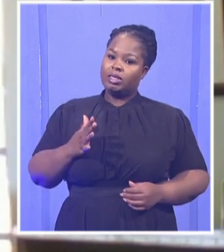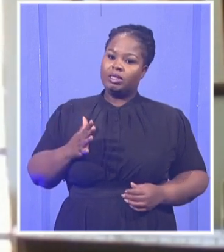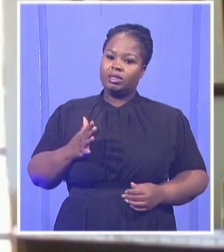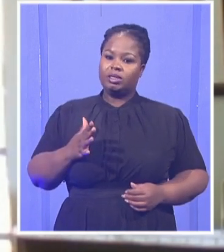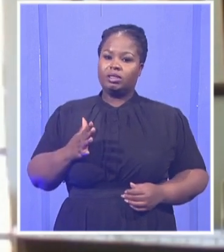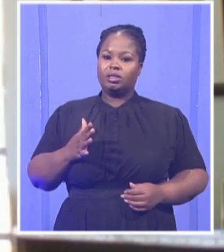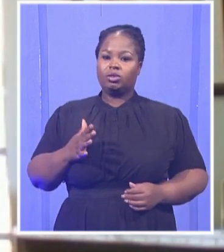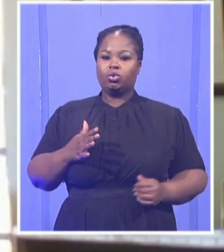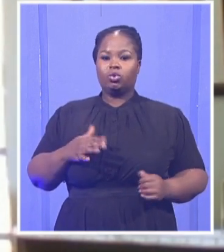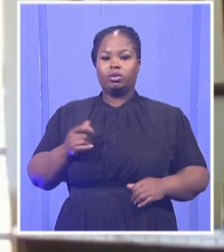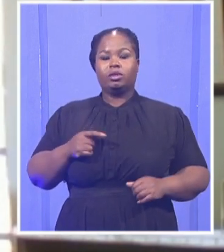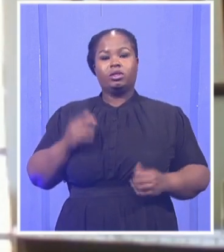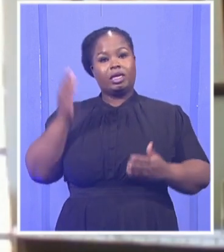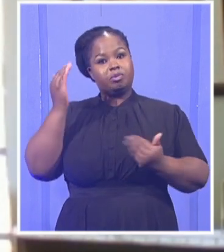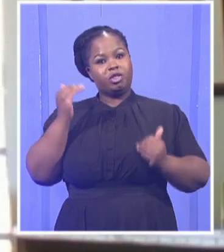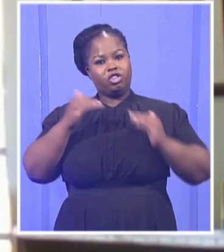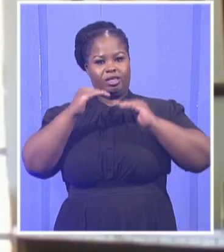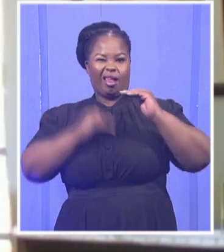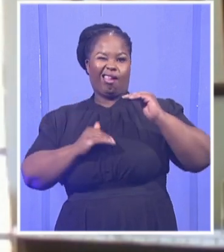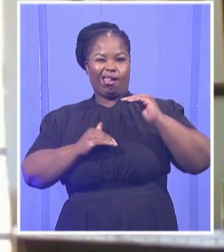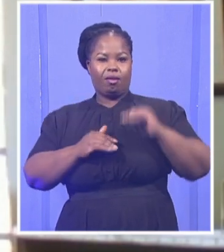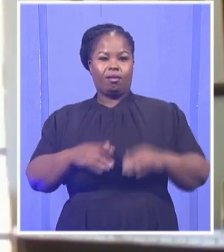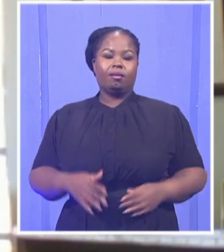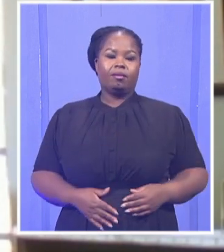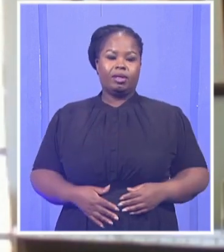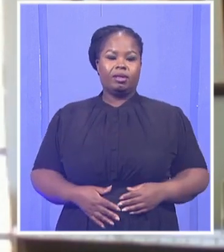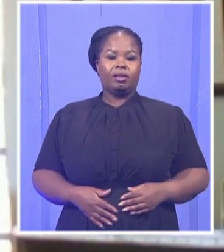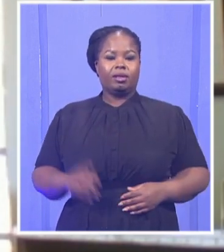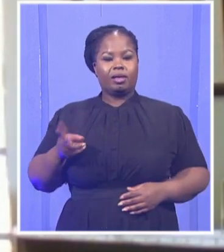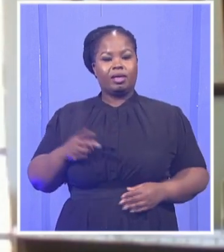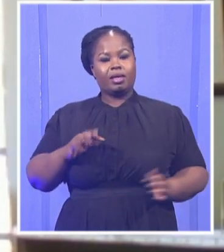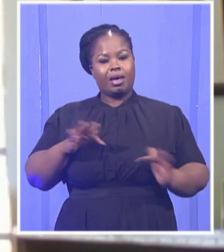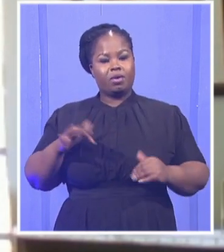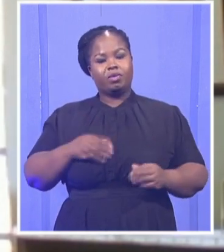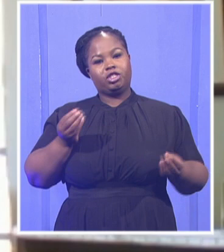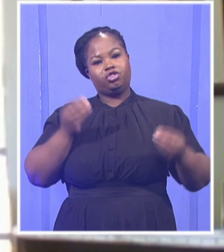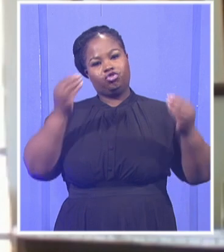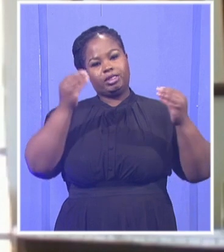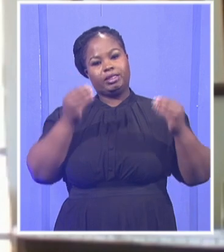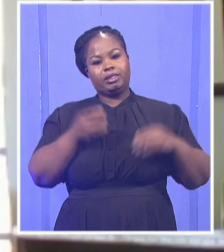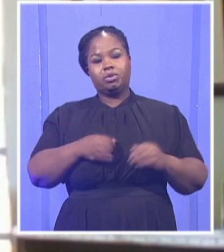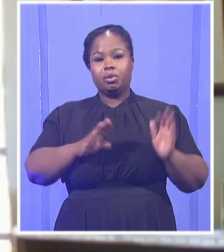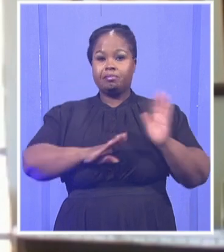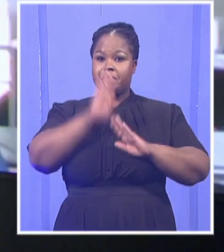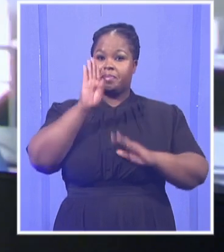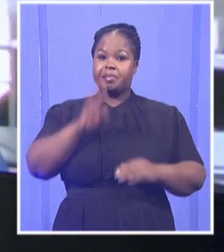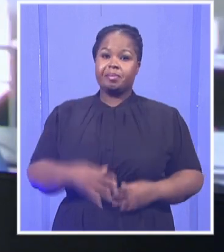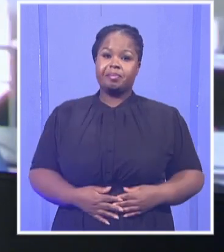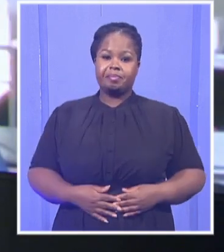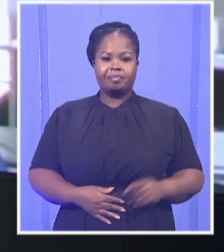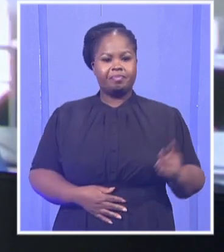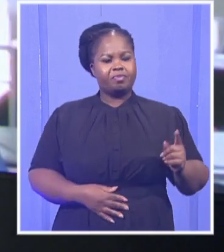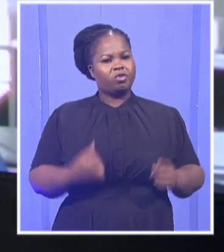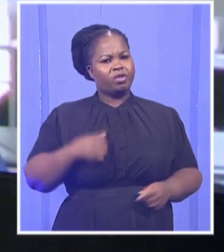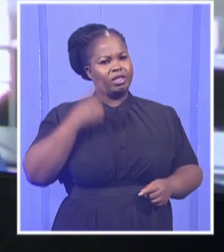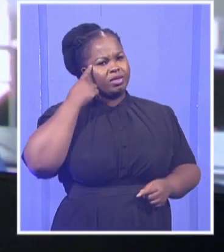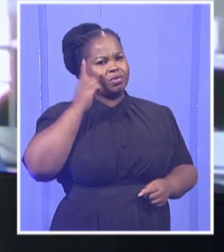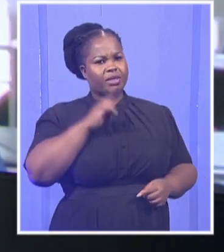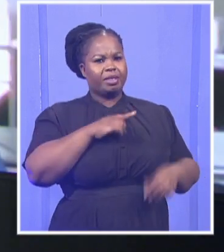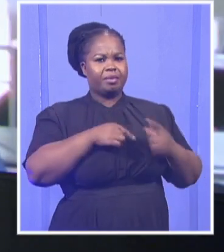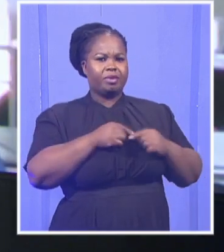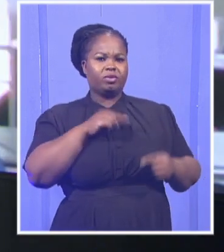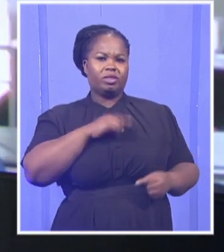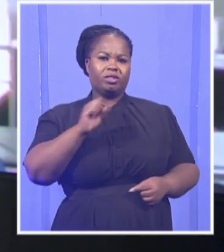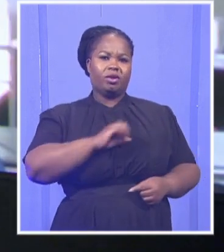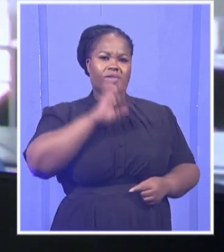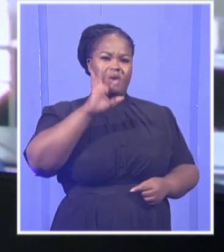knock those expectations on the head by raising interest rates so sharply. What are your thoughts about the sentiment that South